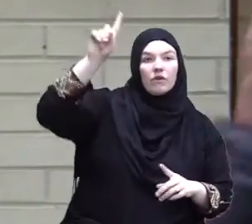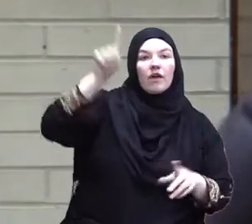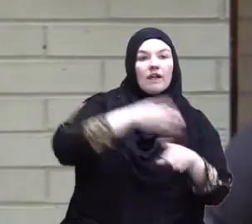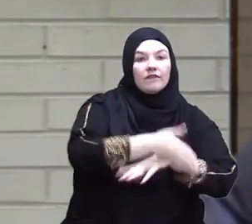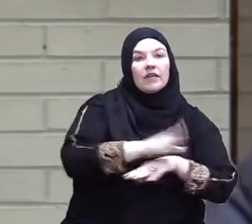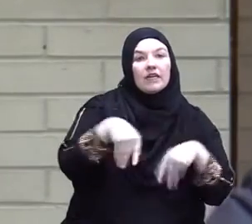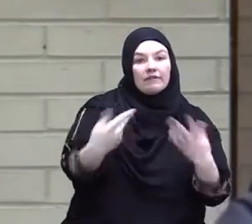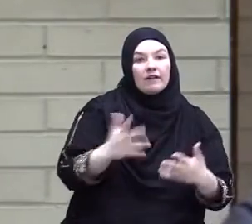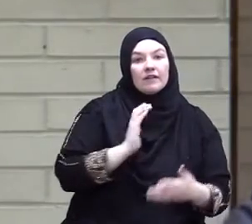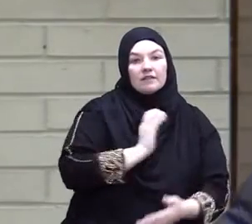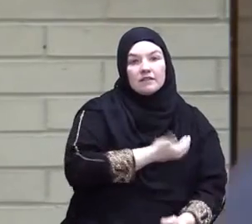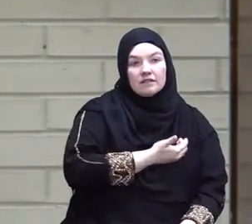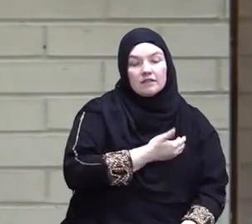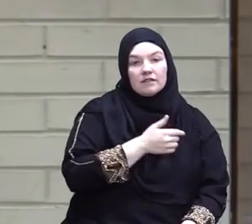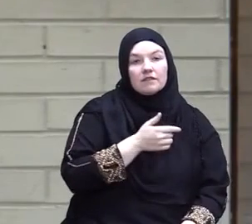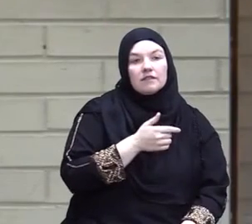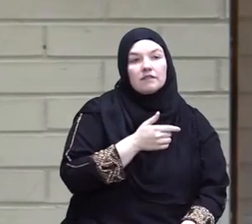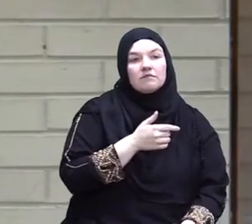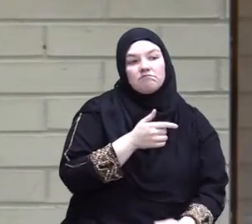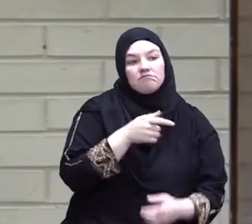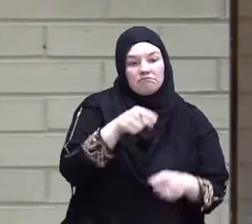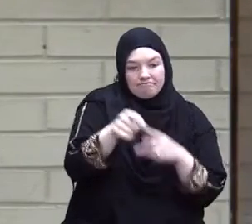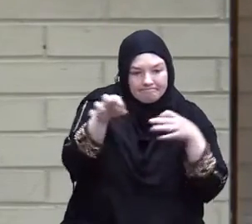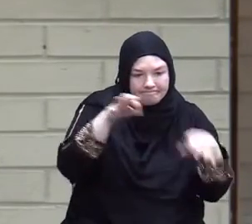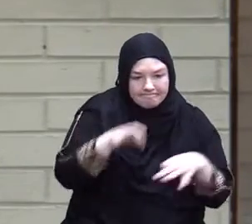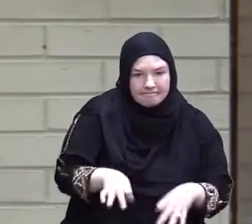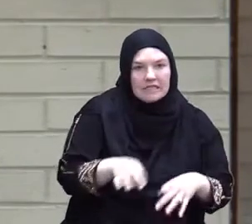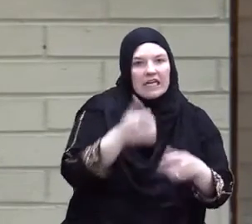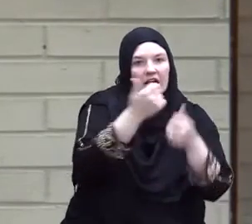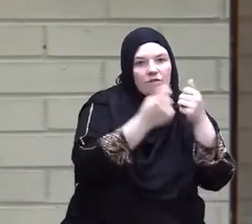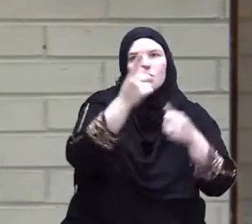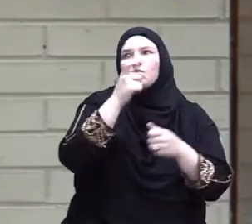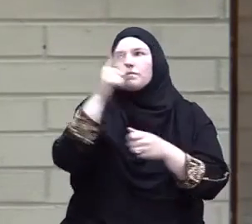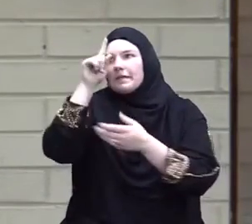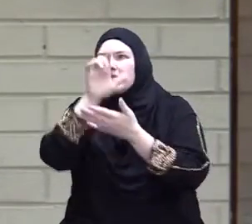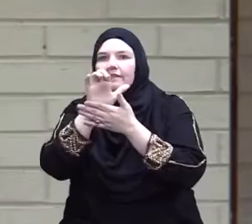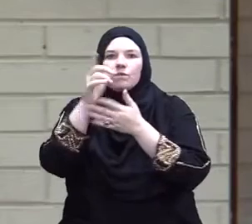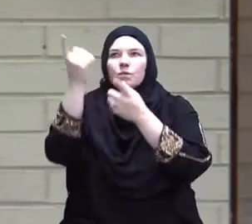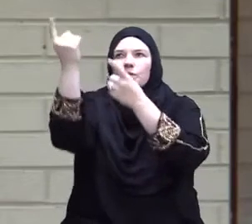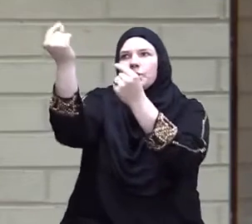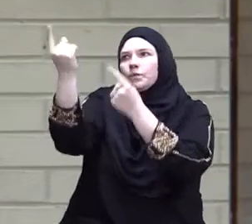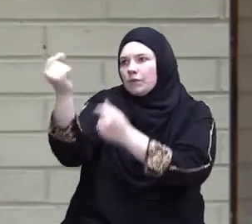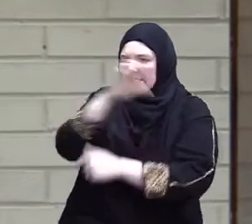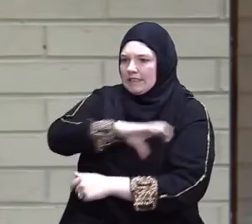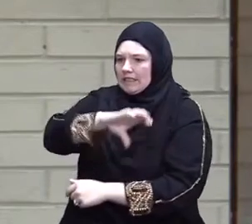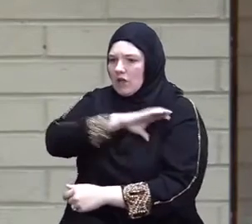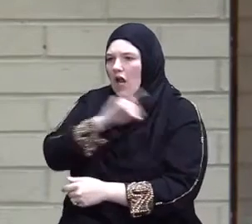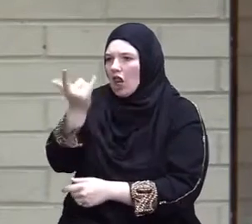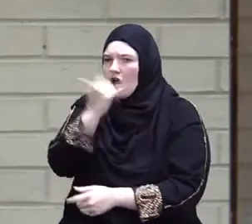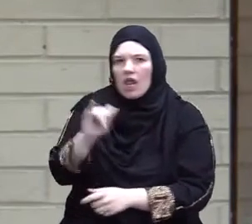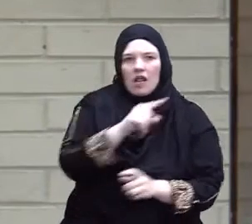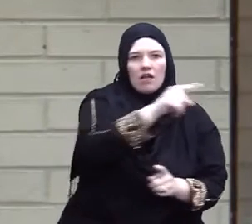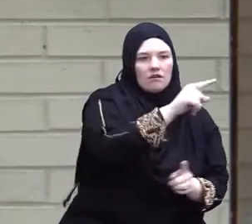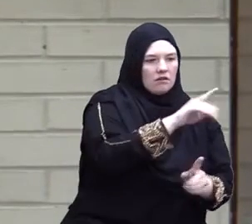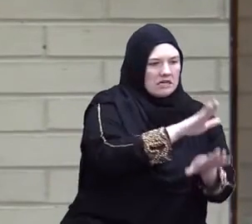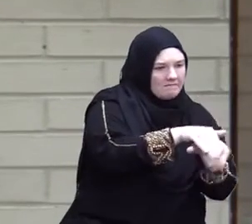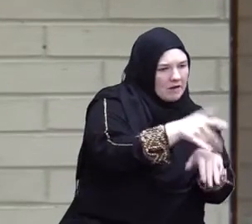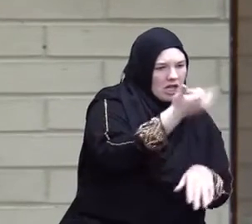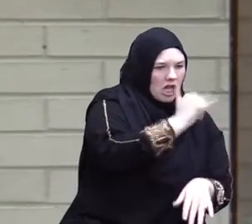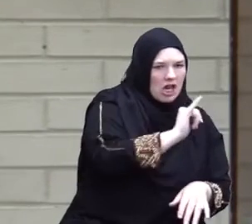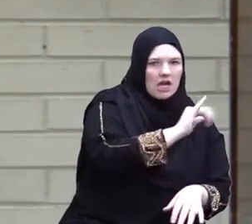giving us this map that shows where everybody is, what everybody does, to clear the choices for